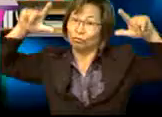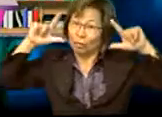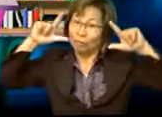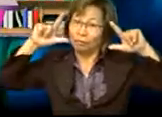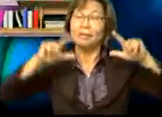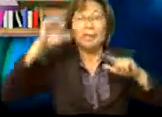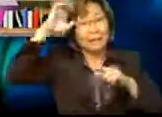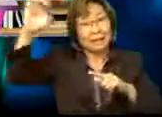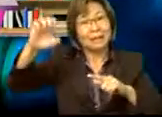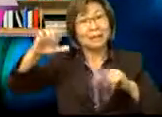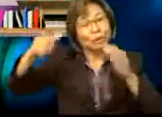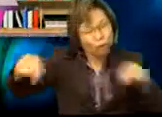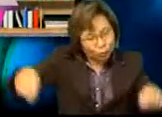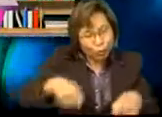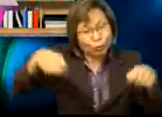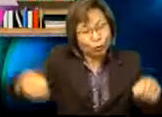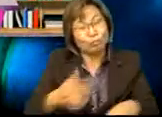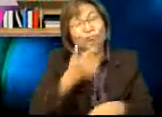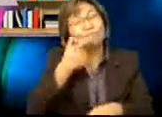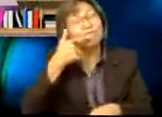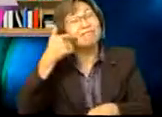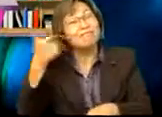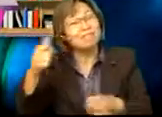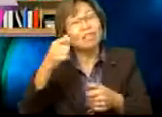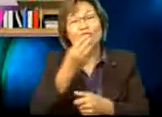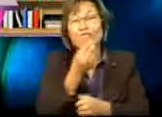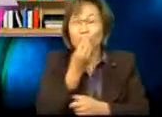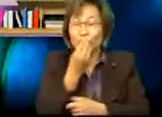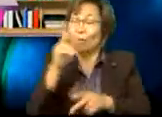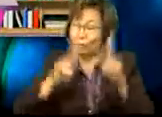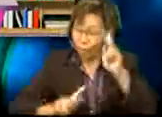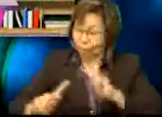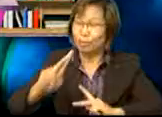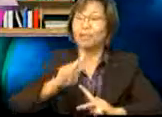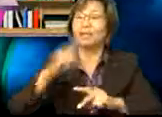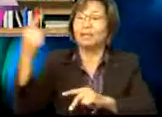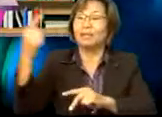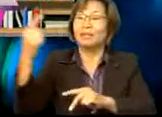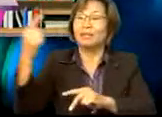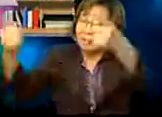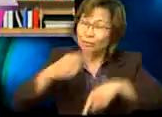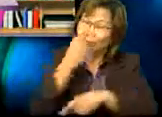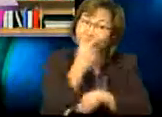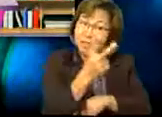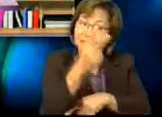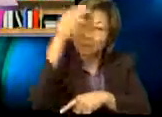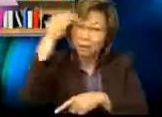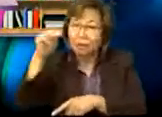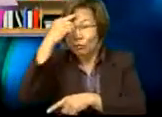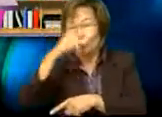cooks tasty dishes. People come to see him for his